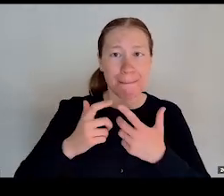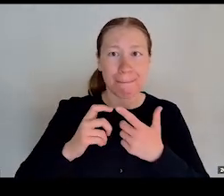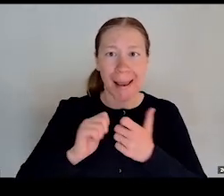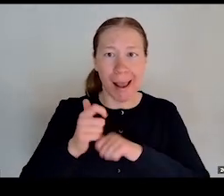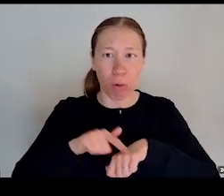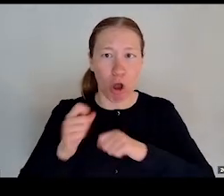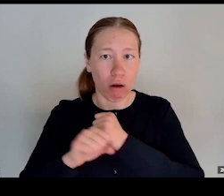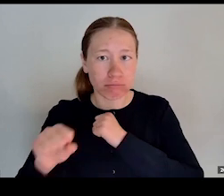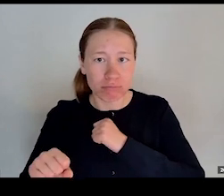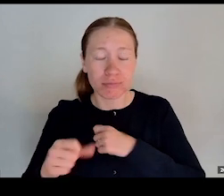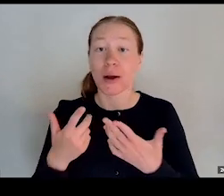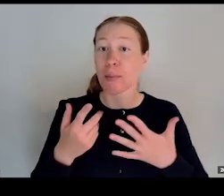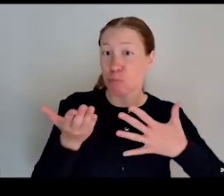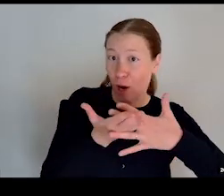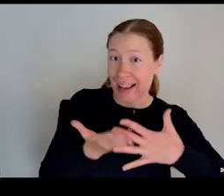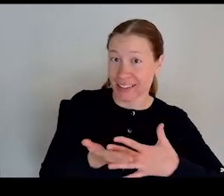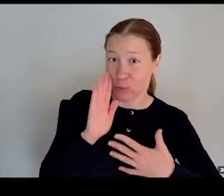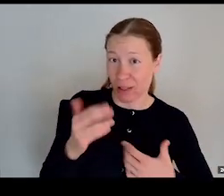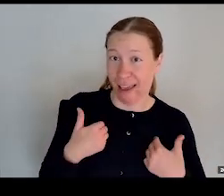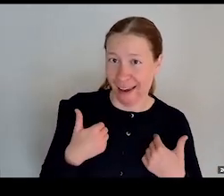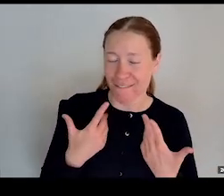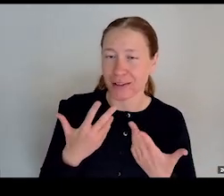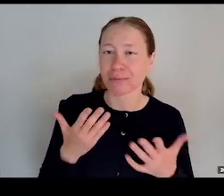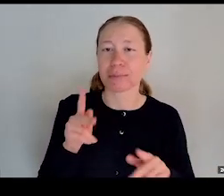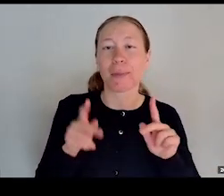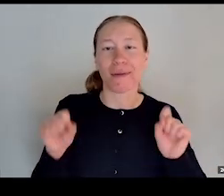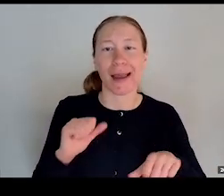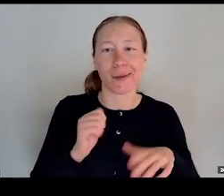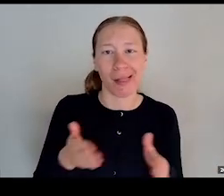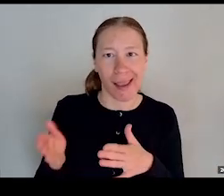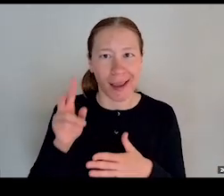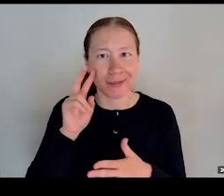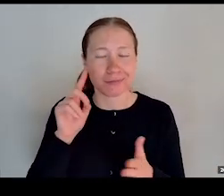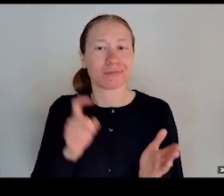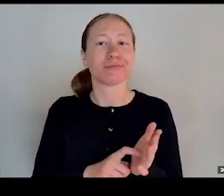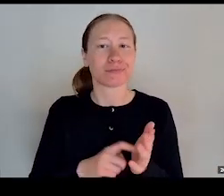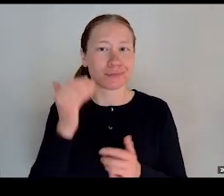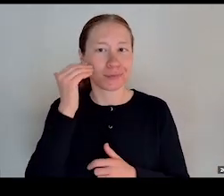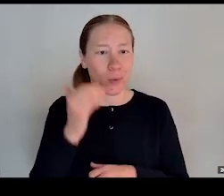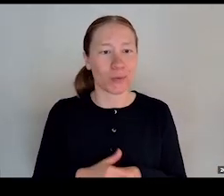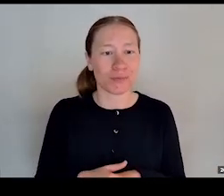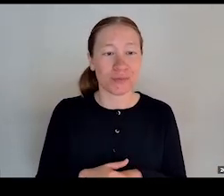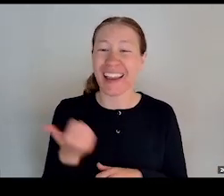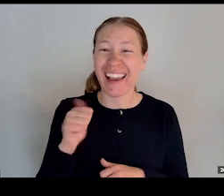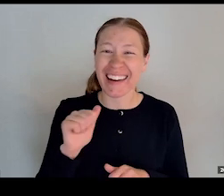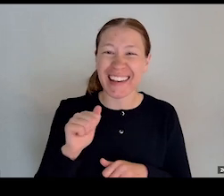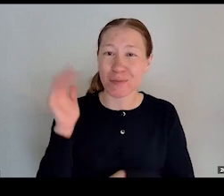there are breaks, make sure those are indicated so people can plan accordingly. Any presentation materials that you'll be